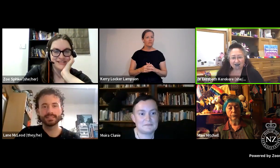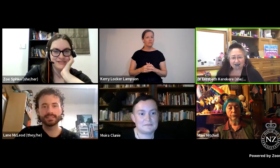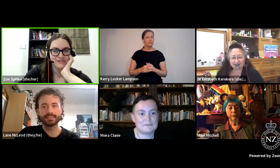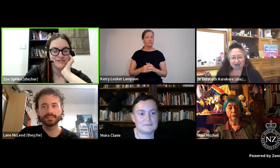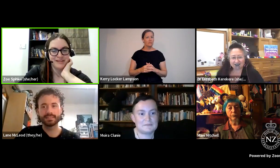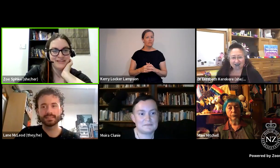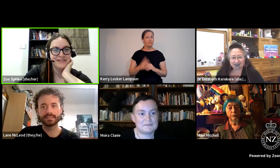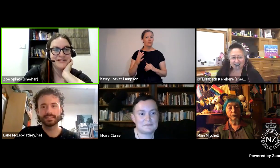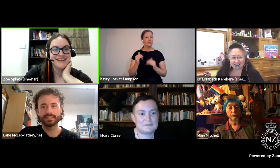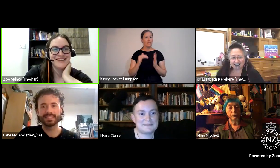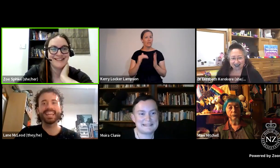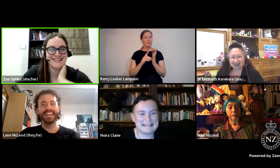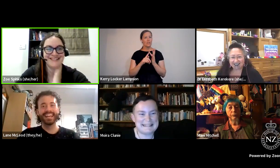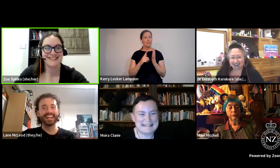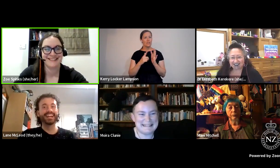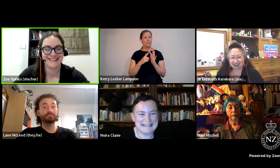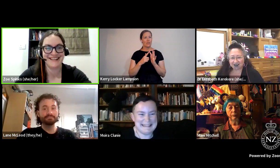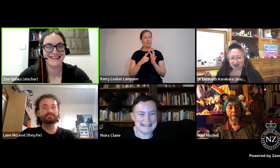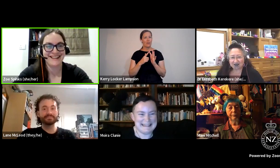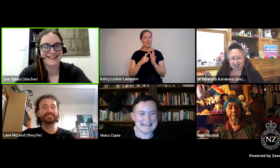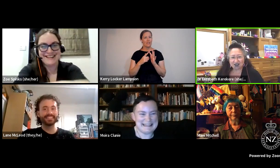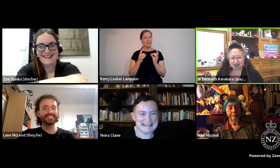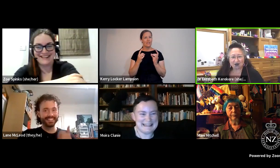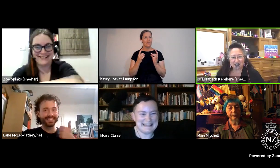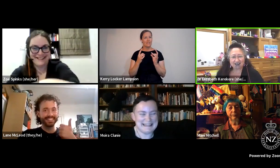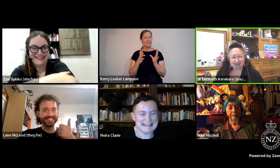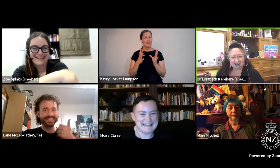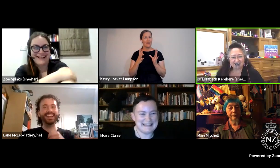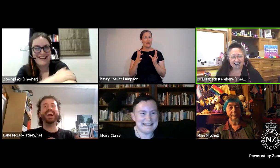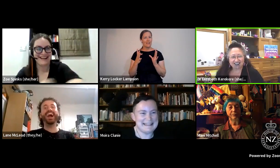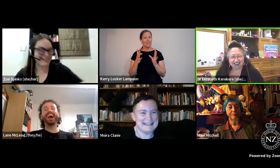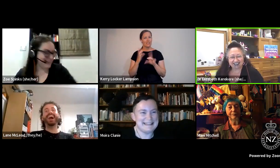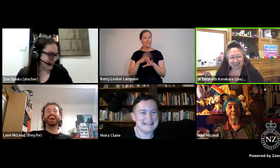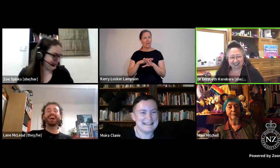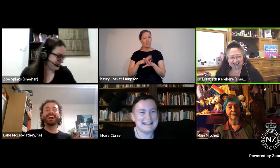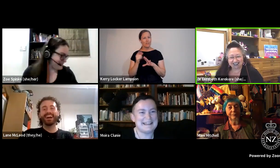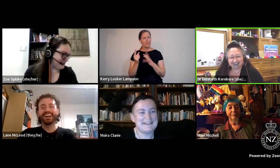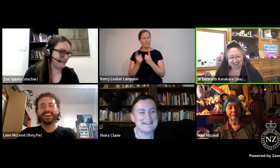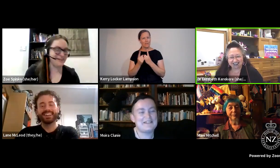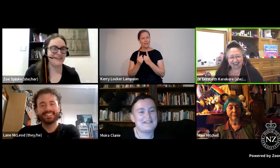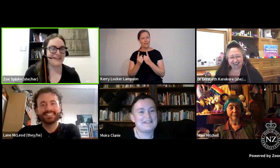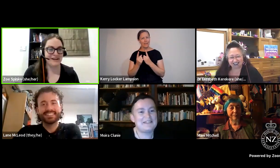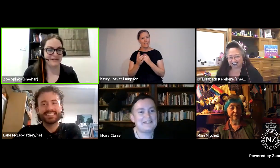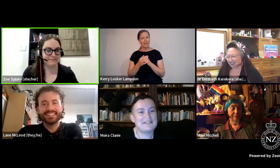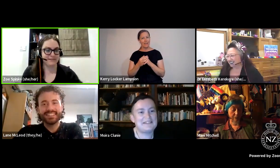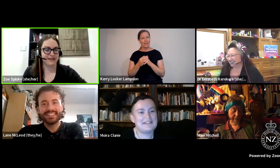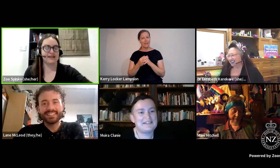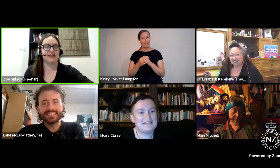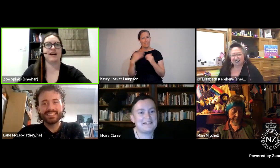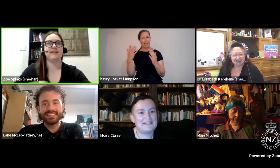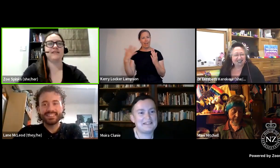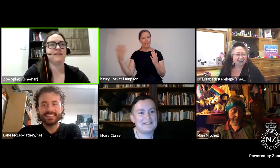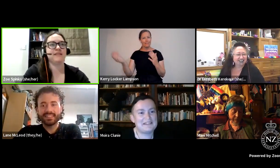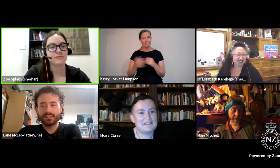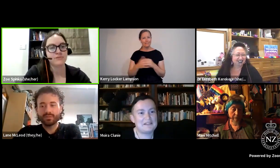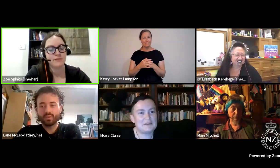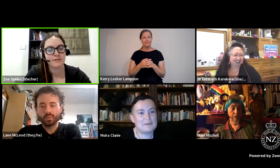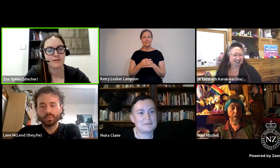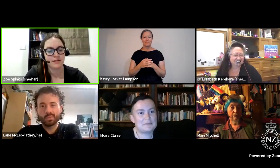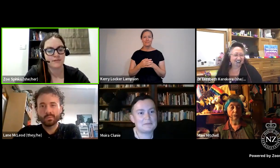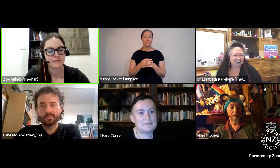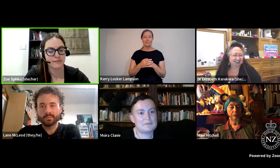Is it time for some blether? Yeah, I'm coming to you, Zoe. I'm always up for it. I think I'll